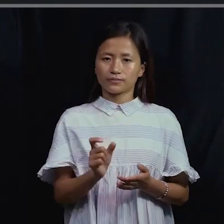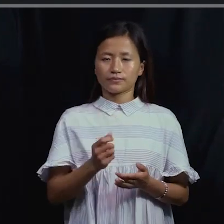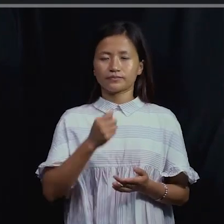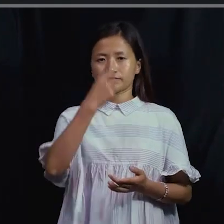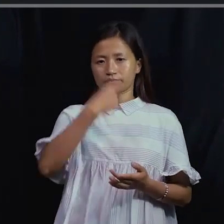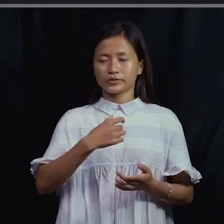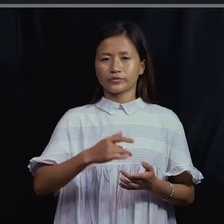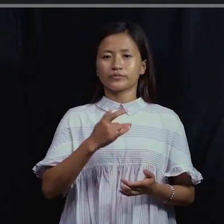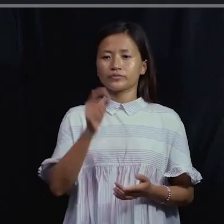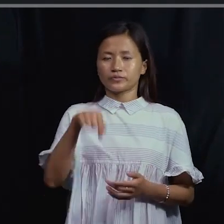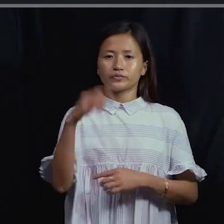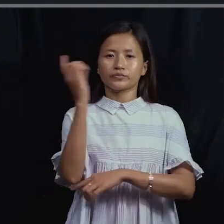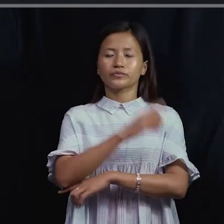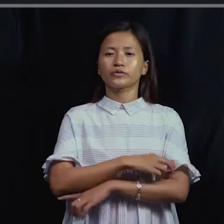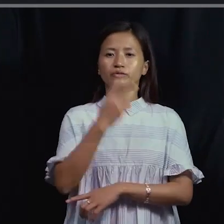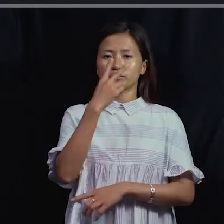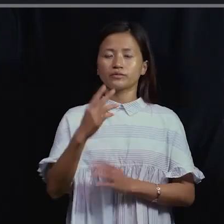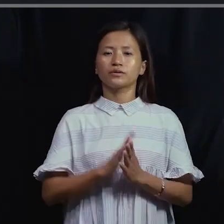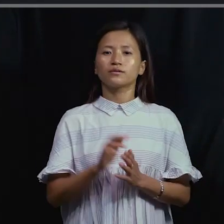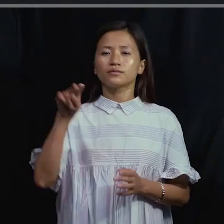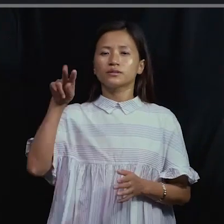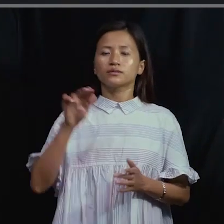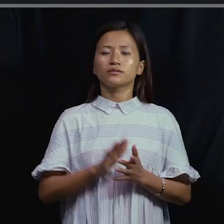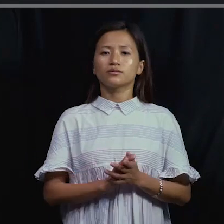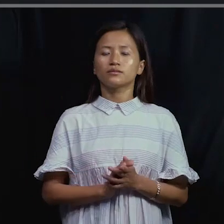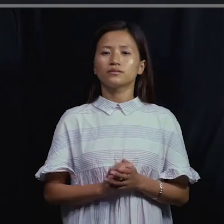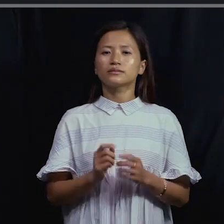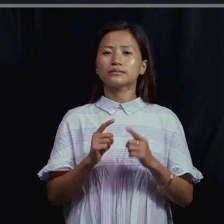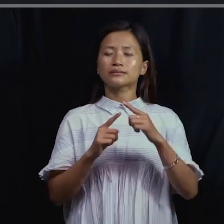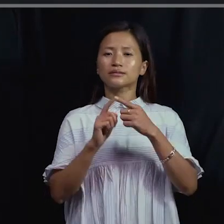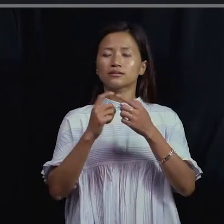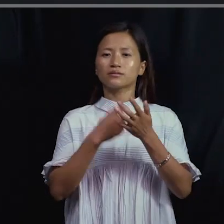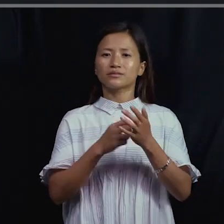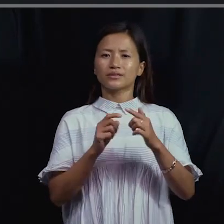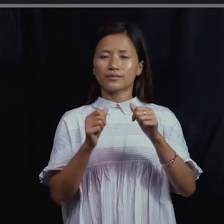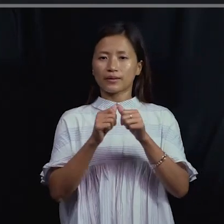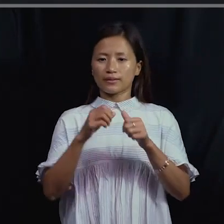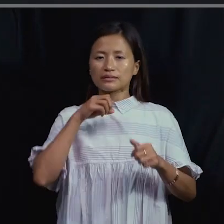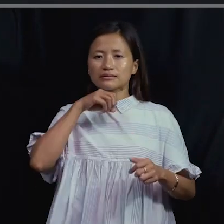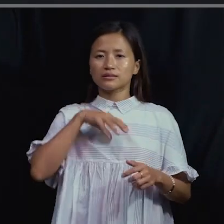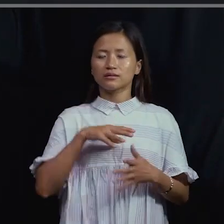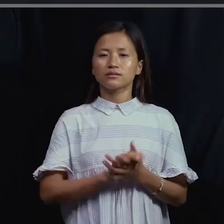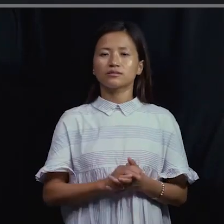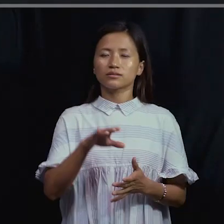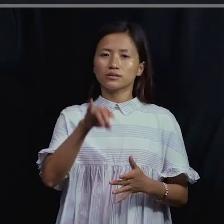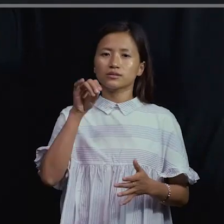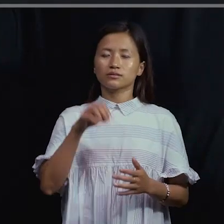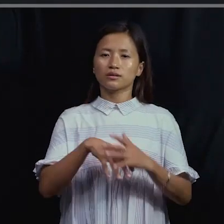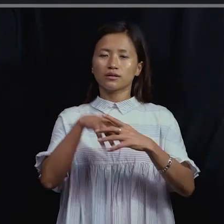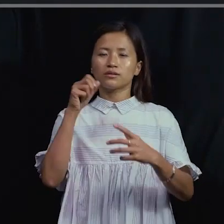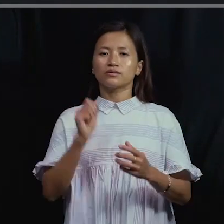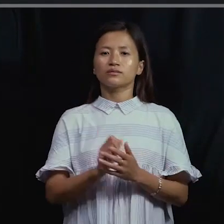So if we have to look into the meaning of the term adolescent, then this is also taken out from